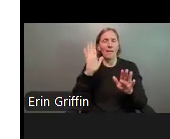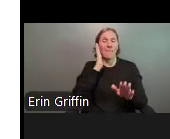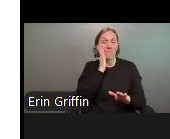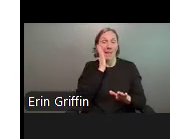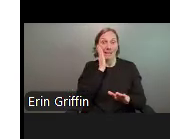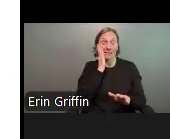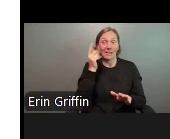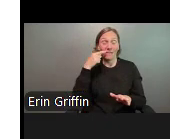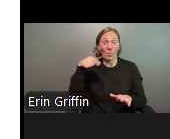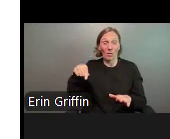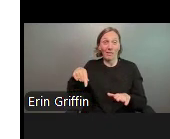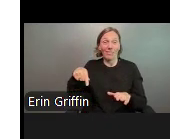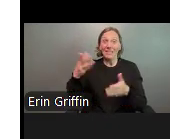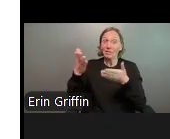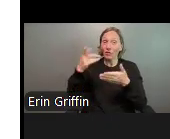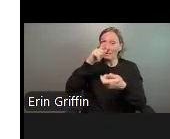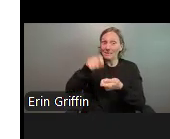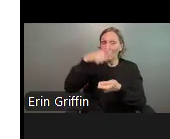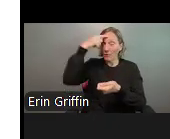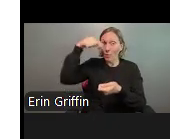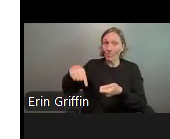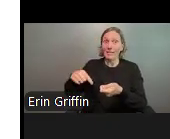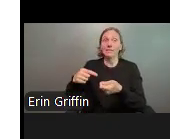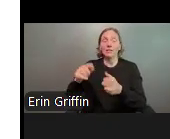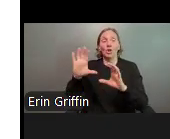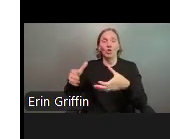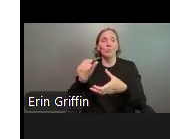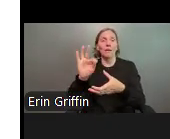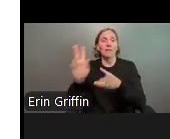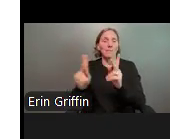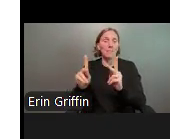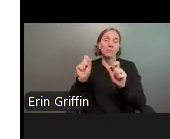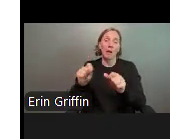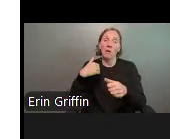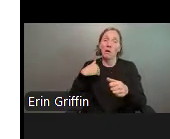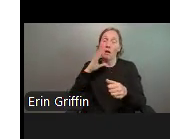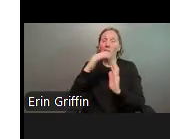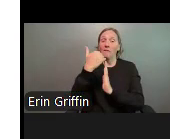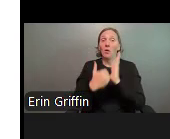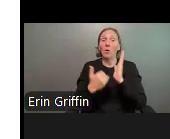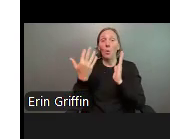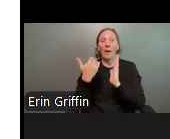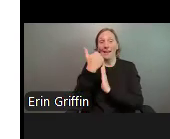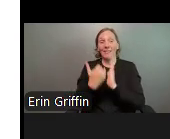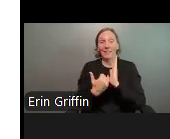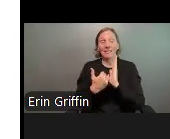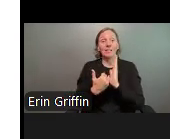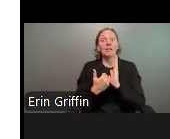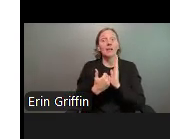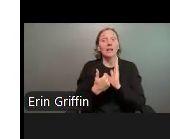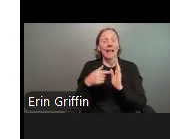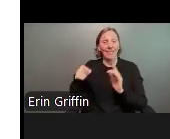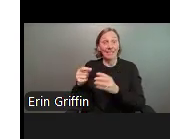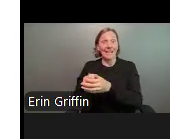this population, and a waiting list may be applicable, and that program was not impacted by this program